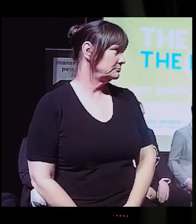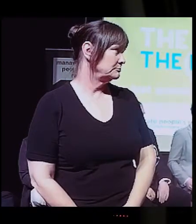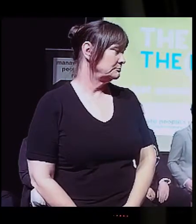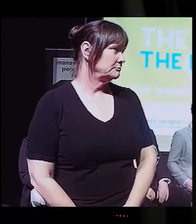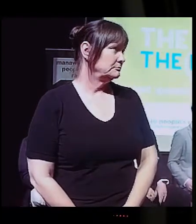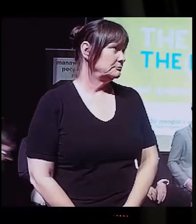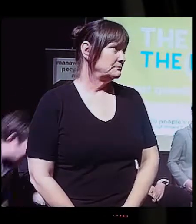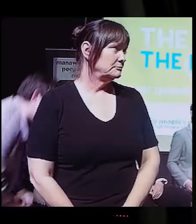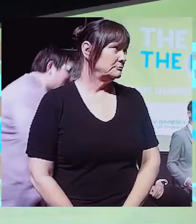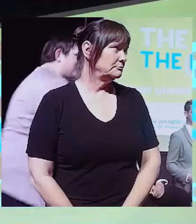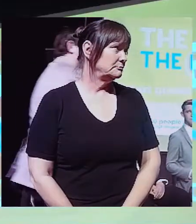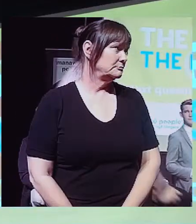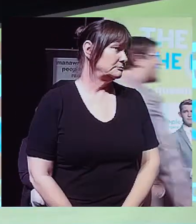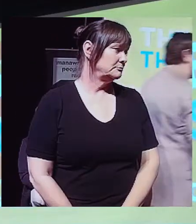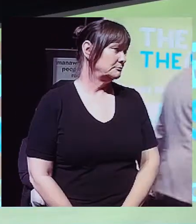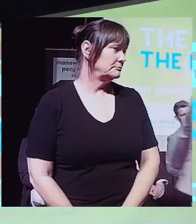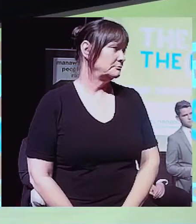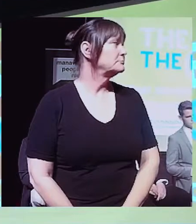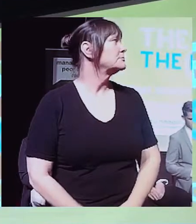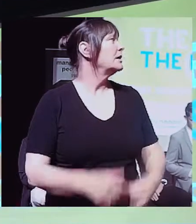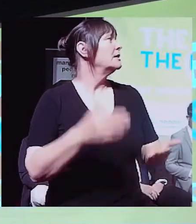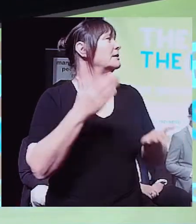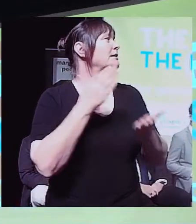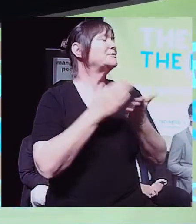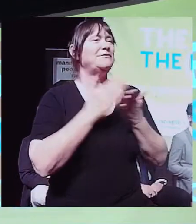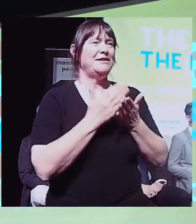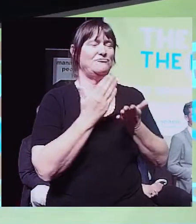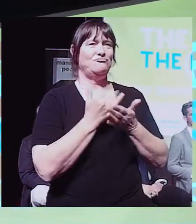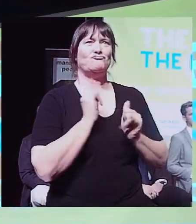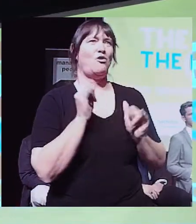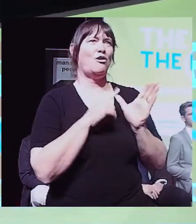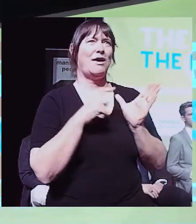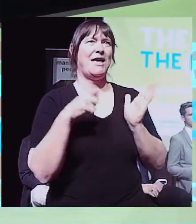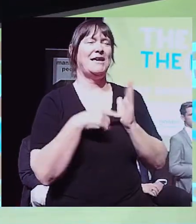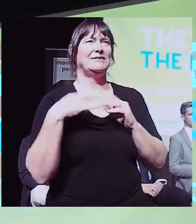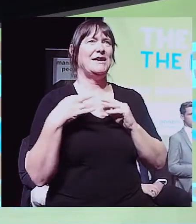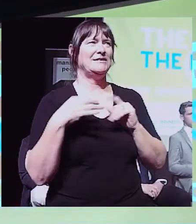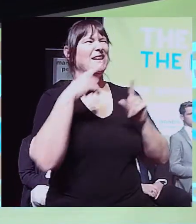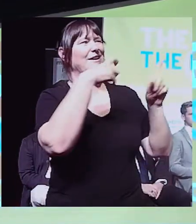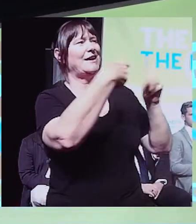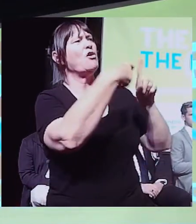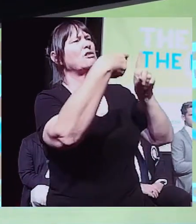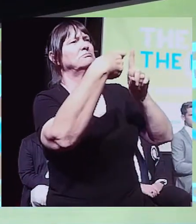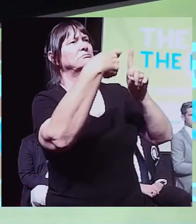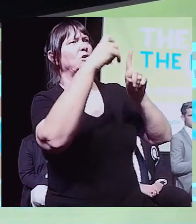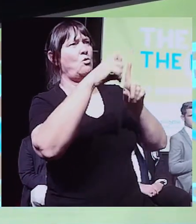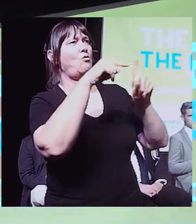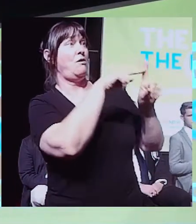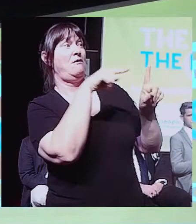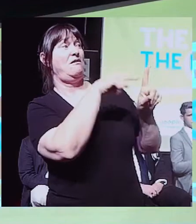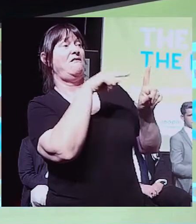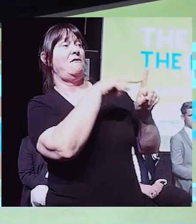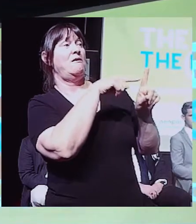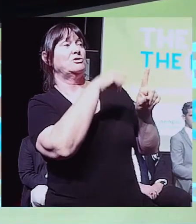Jack Phillips. Well, I'm definitely the wrong ACT candidate to talk about that. Karen Kaur, who has experienced many